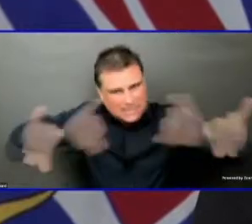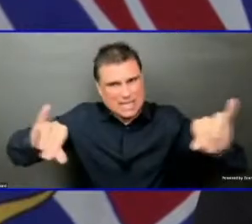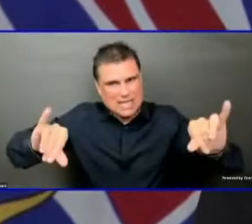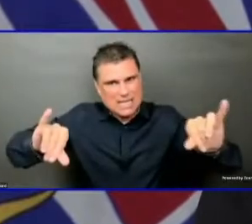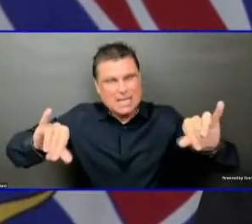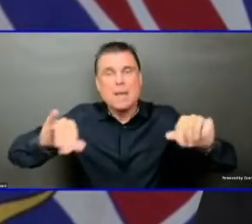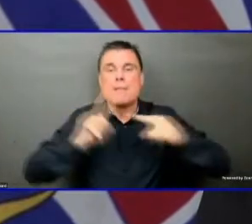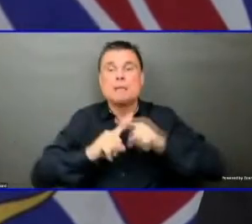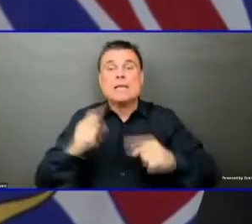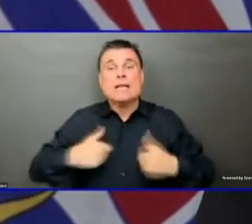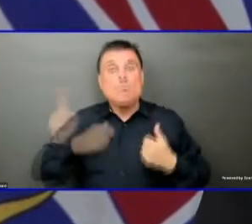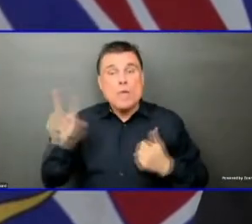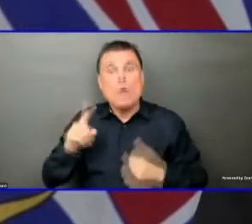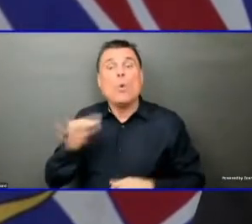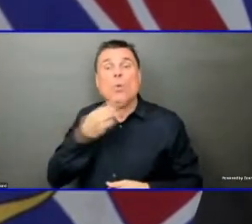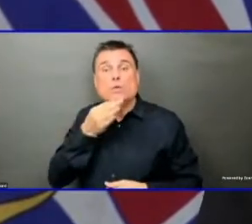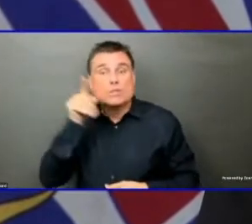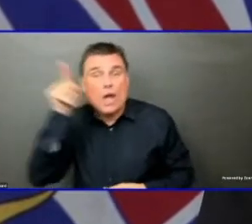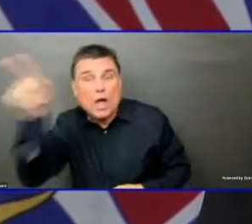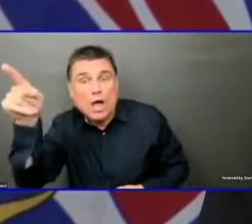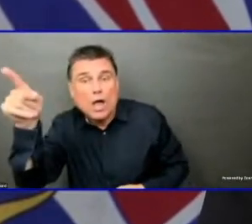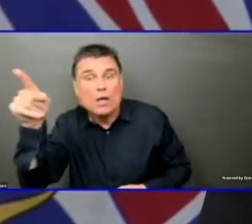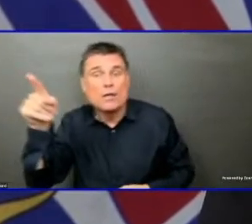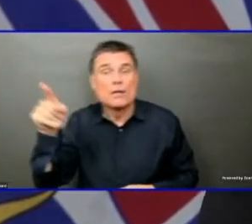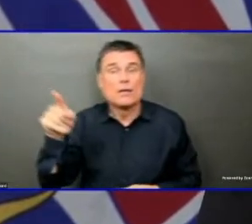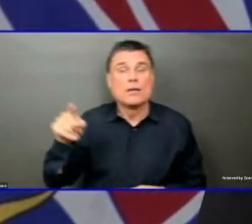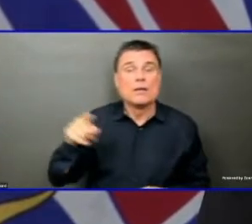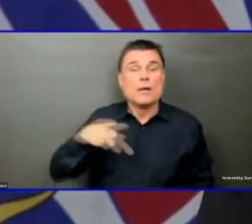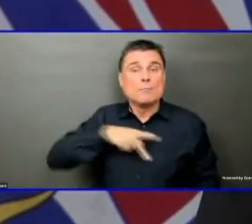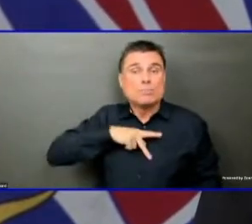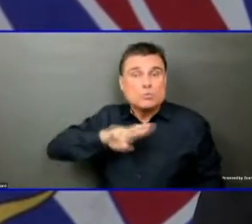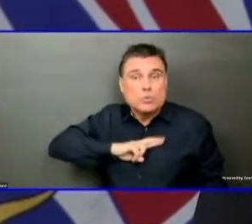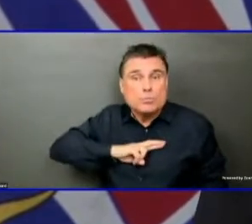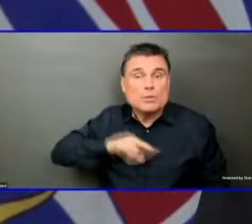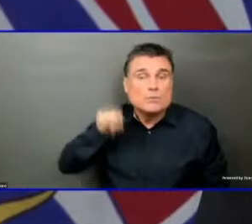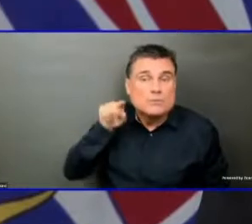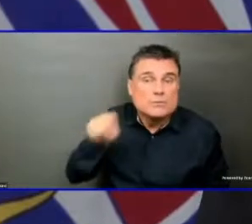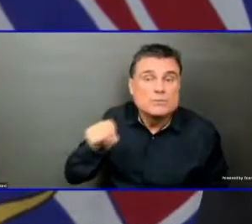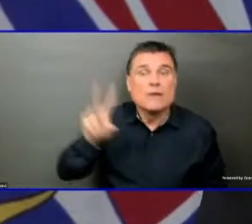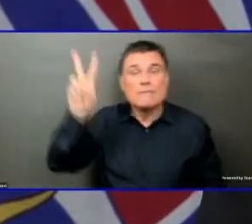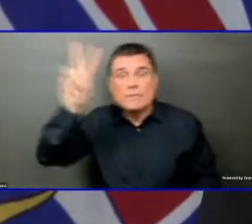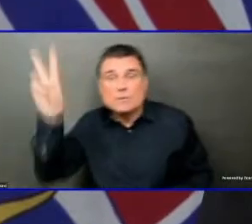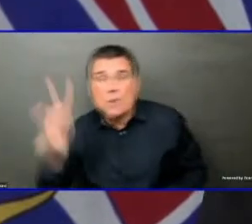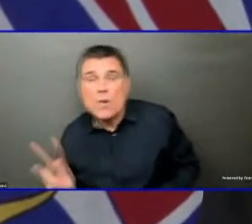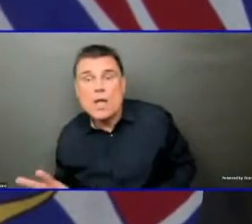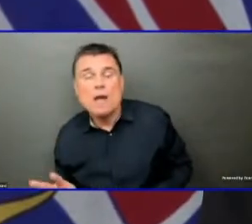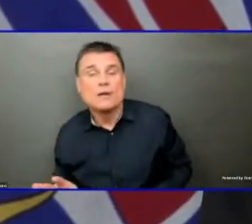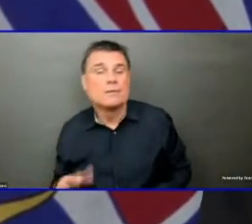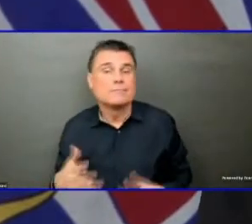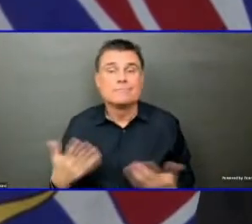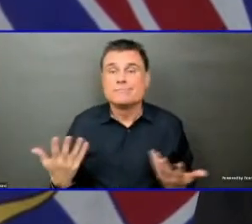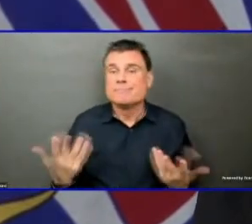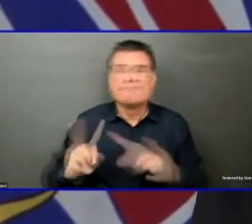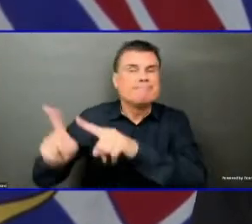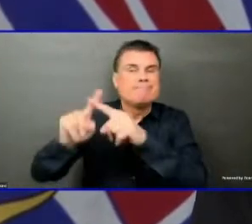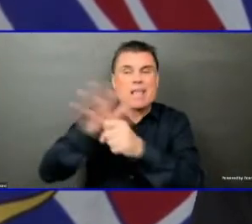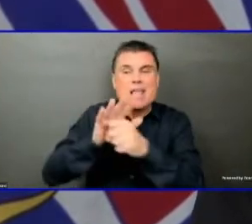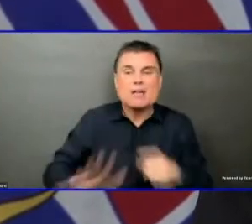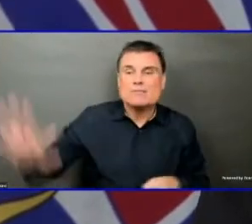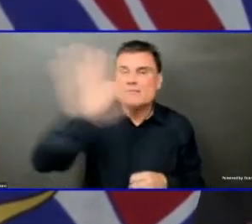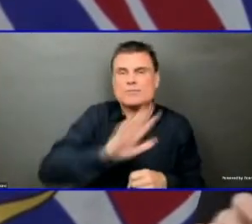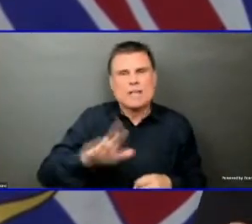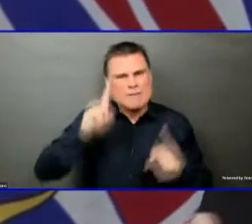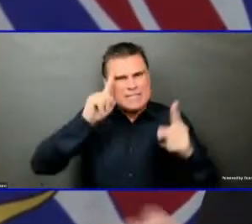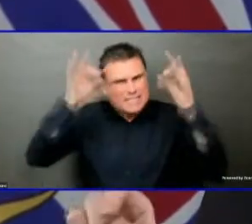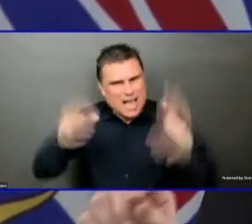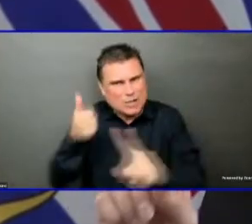right now to make the difference. We all want to get to the days where these orders can be lifted.